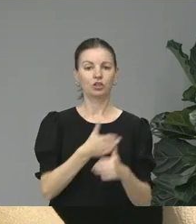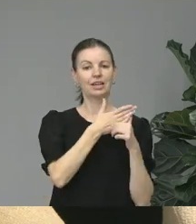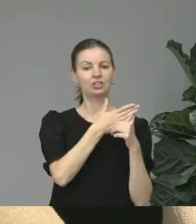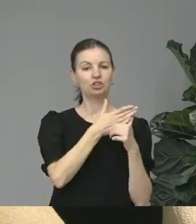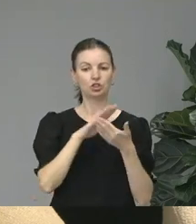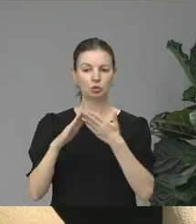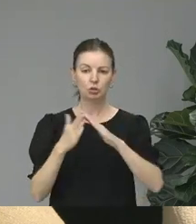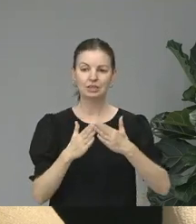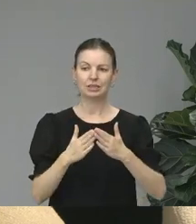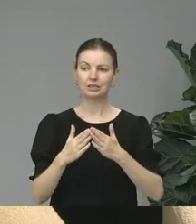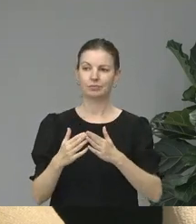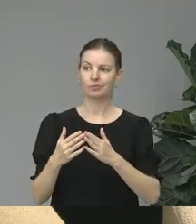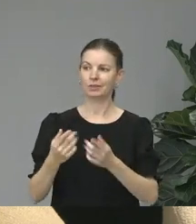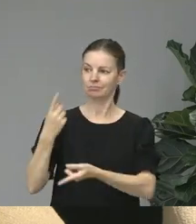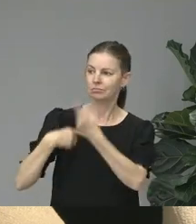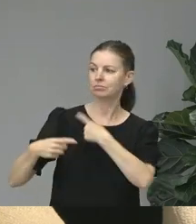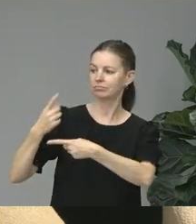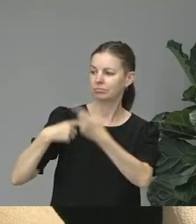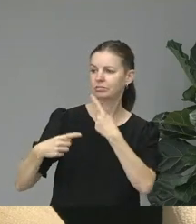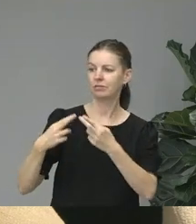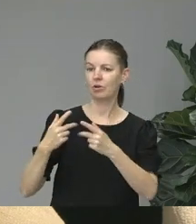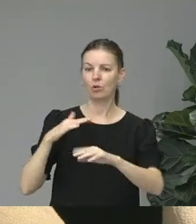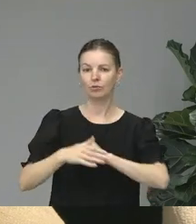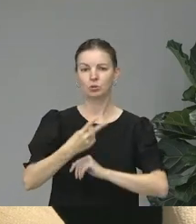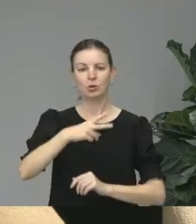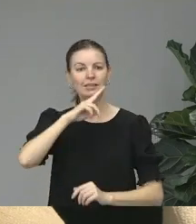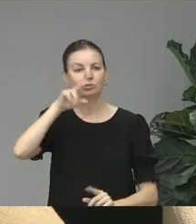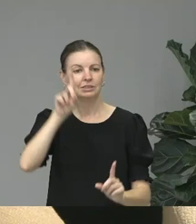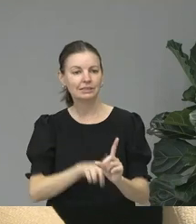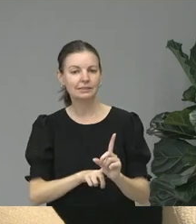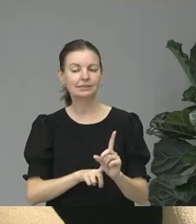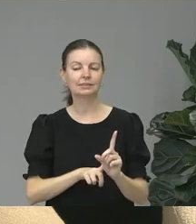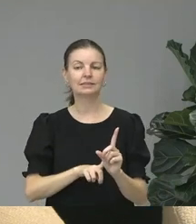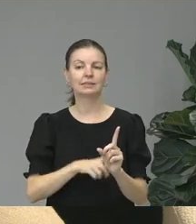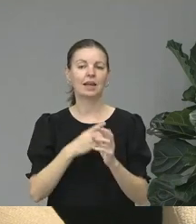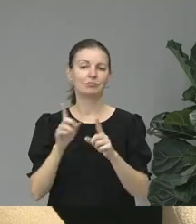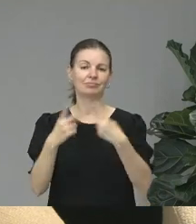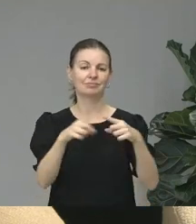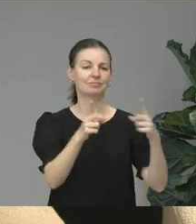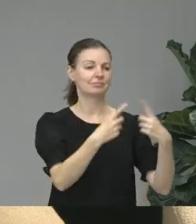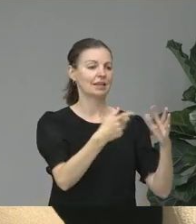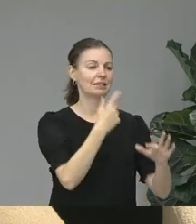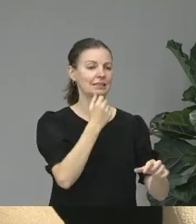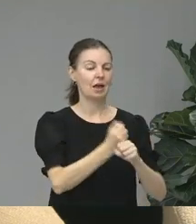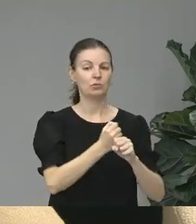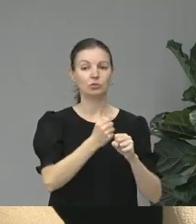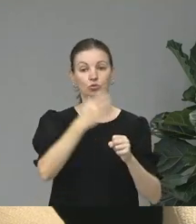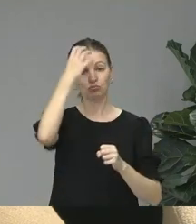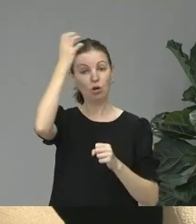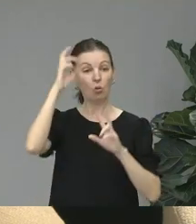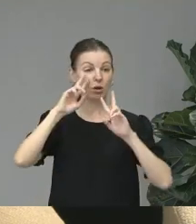have been saying this and experiencing this for more than 200 years. We've got many other examples of royal commissions pointing out